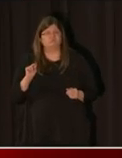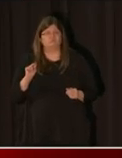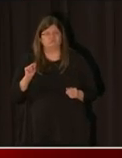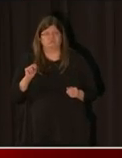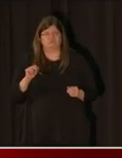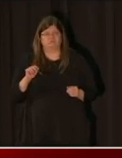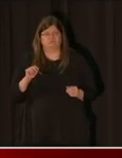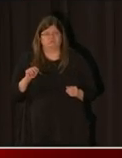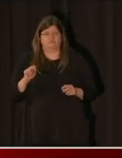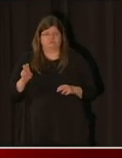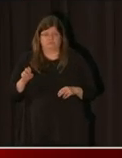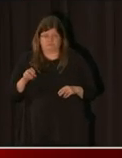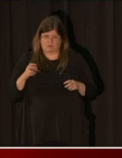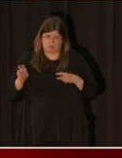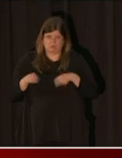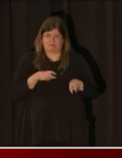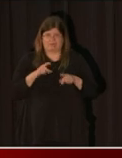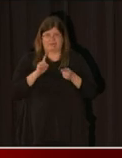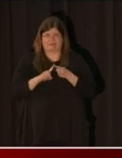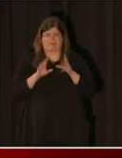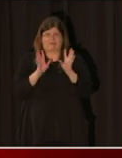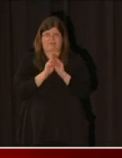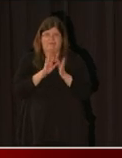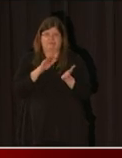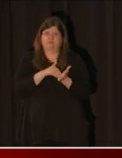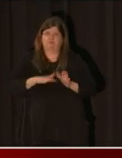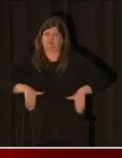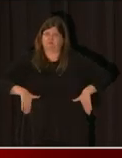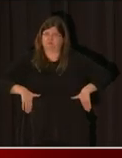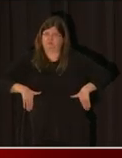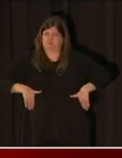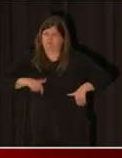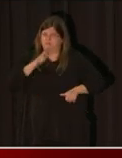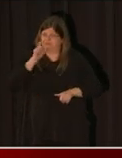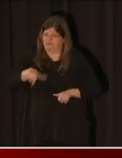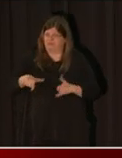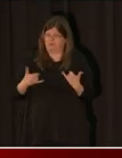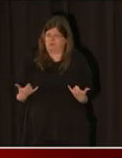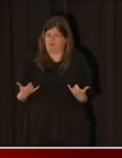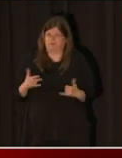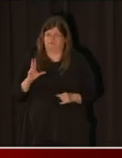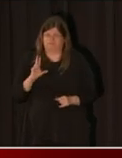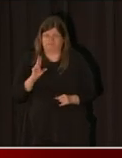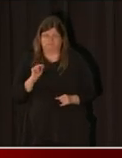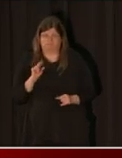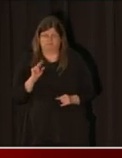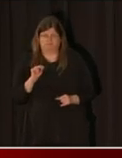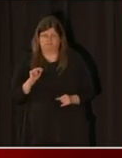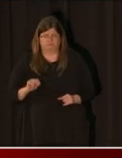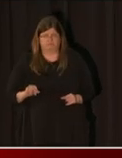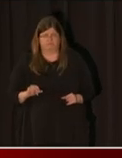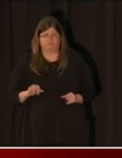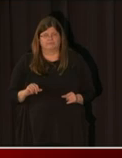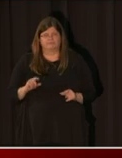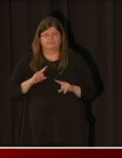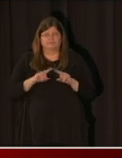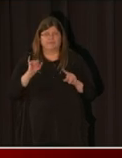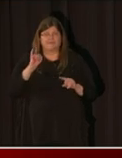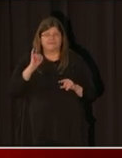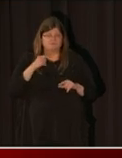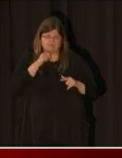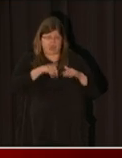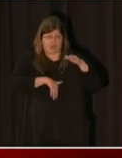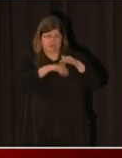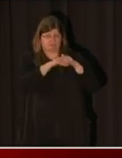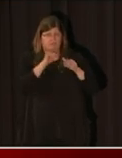the convention center, or we are getting to a place where we are exceeding our ICU capacity